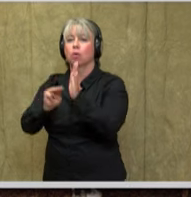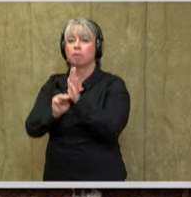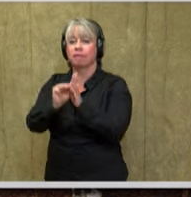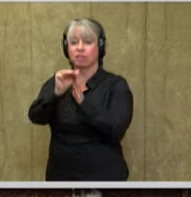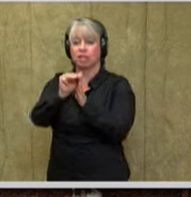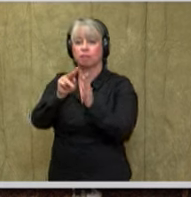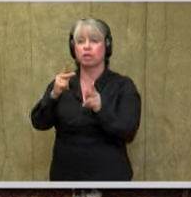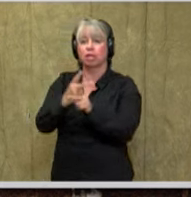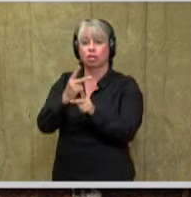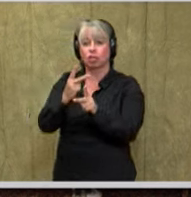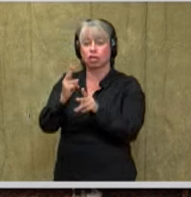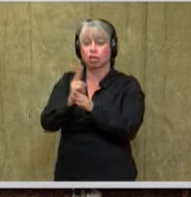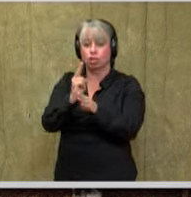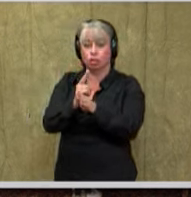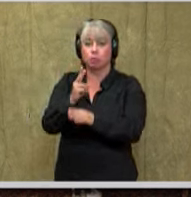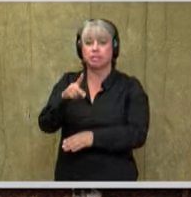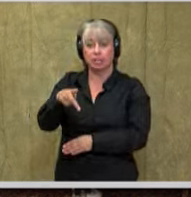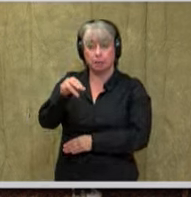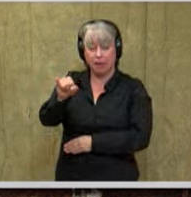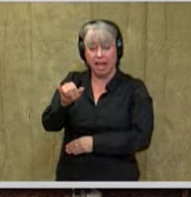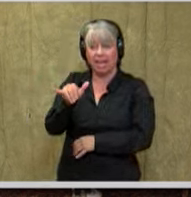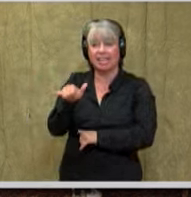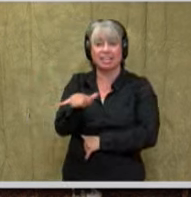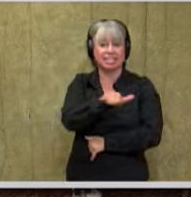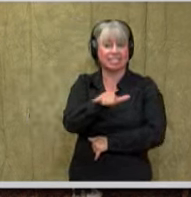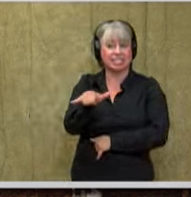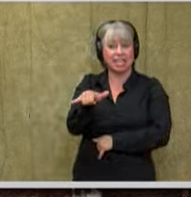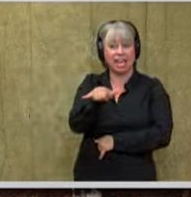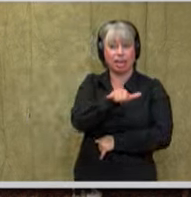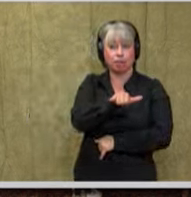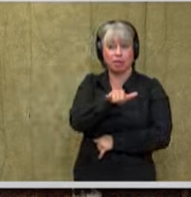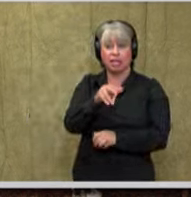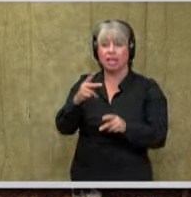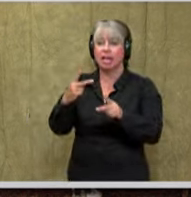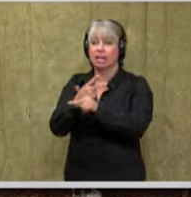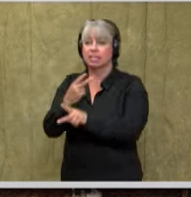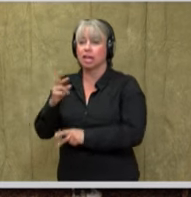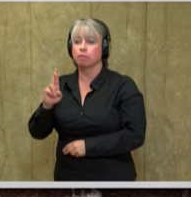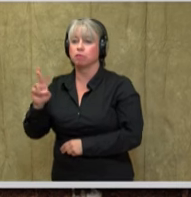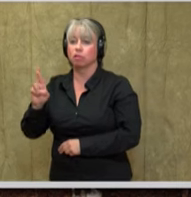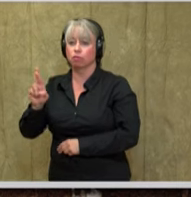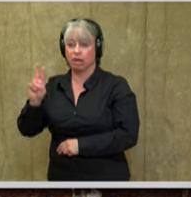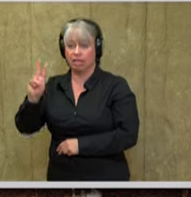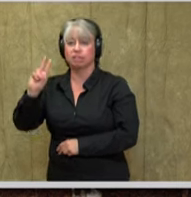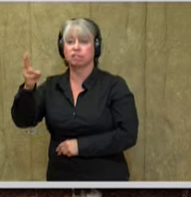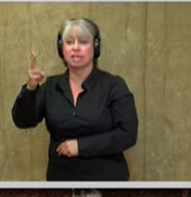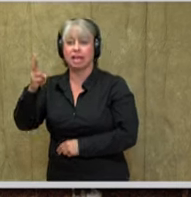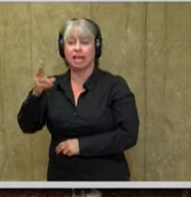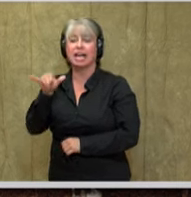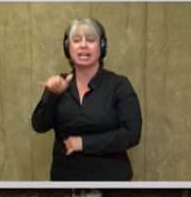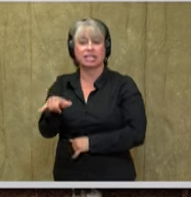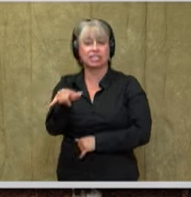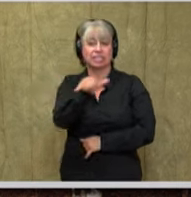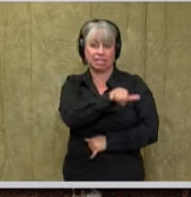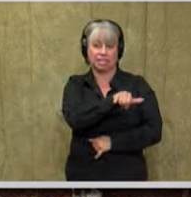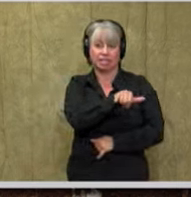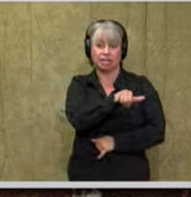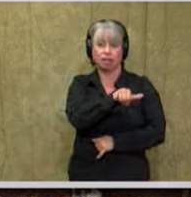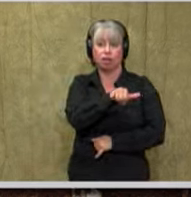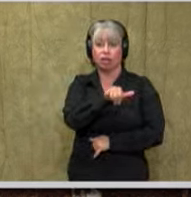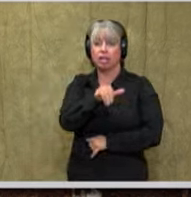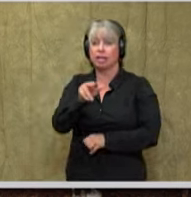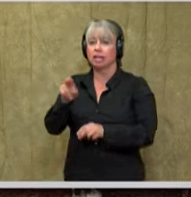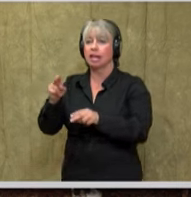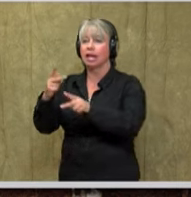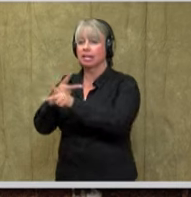pi. So there's a connection, they're the same there. Times the radius squared, that's the same as the cylinder, times